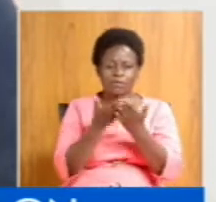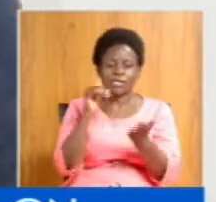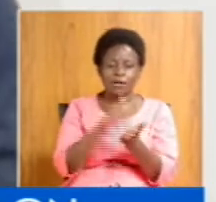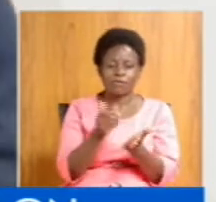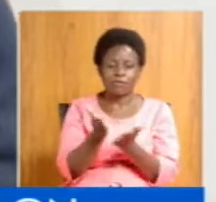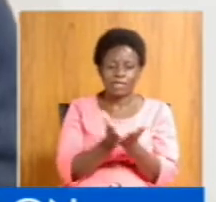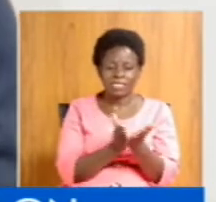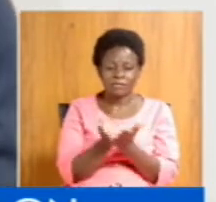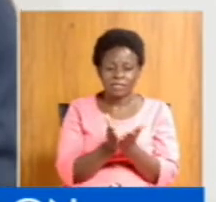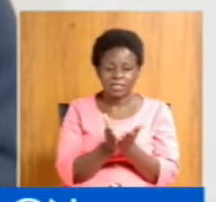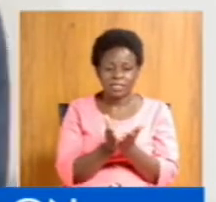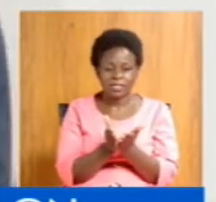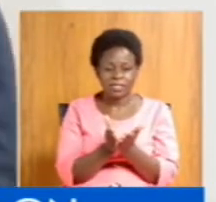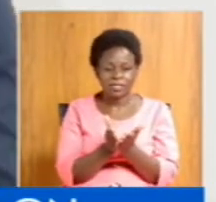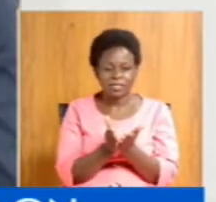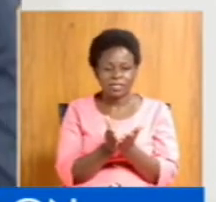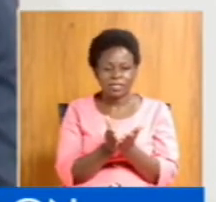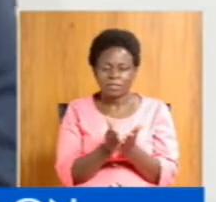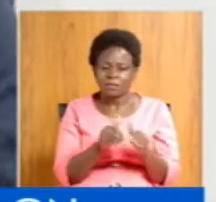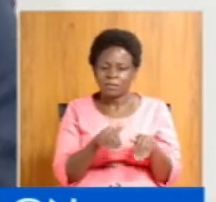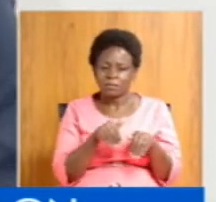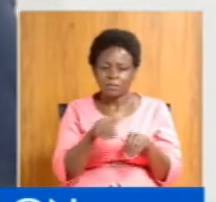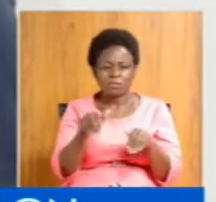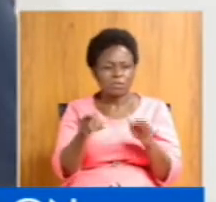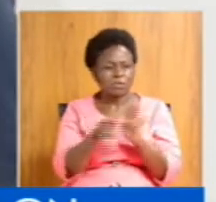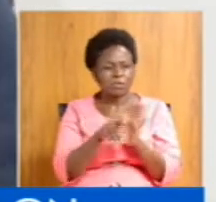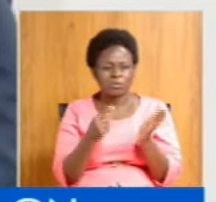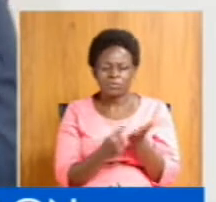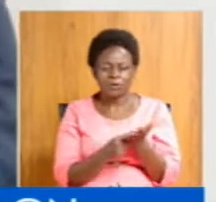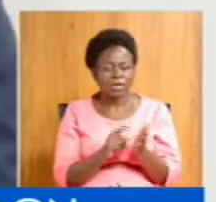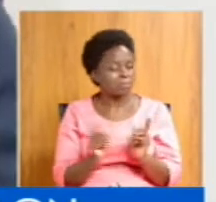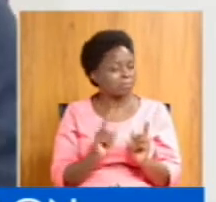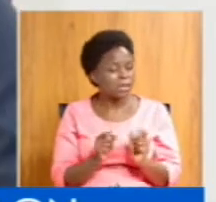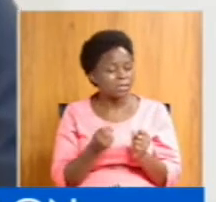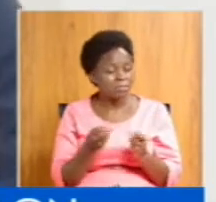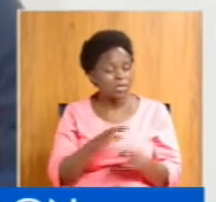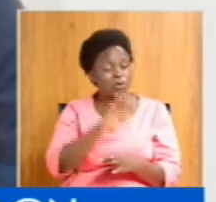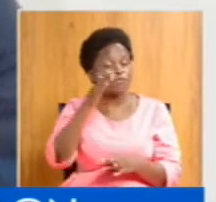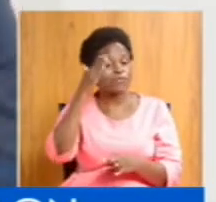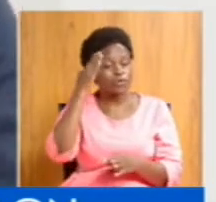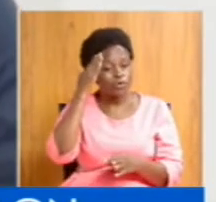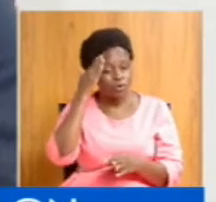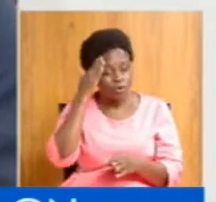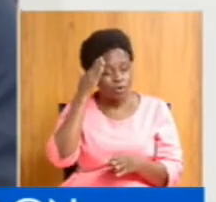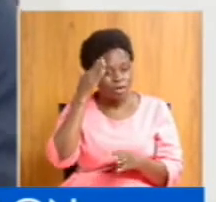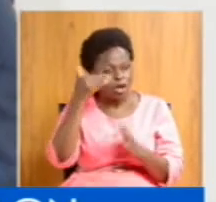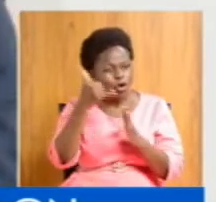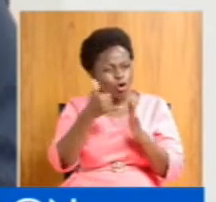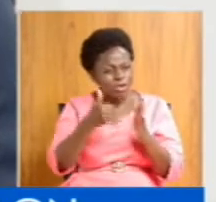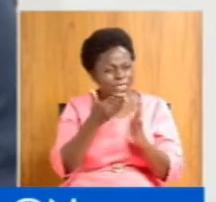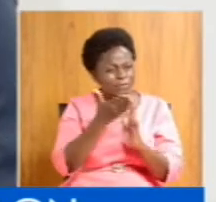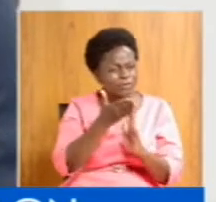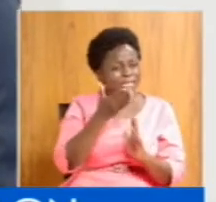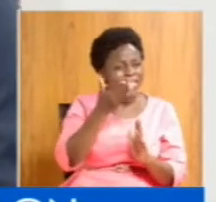service was not amenable to comply with the laws of Uganda. As many of you know, the contest between